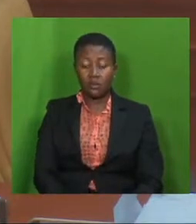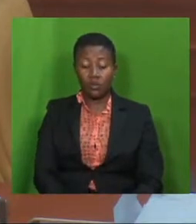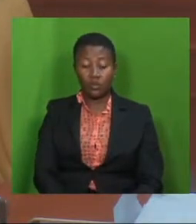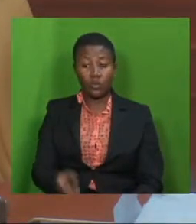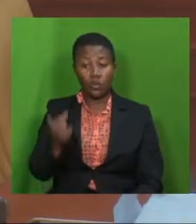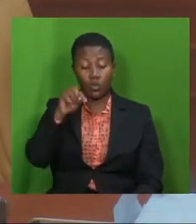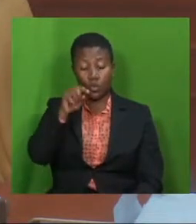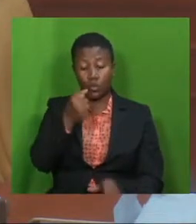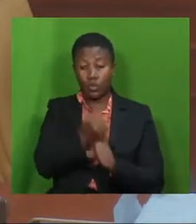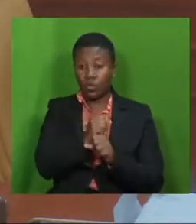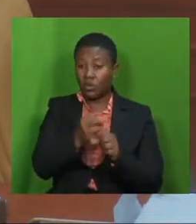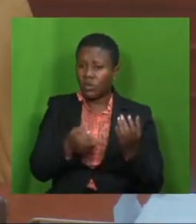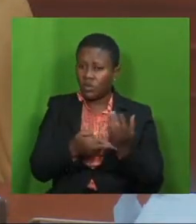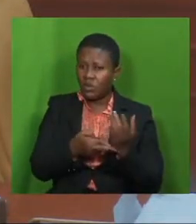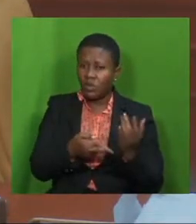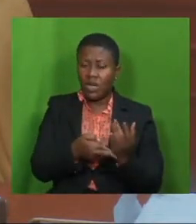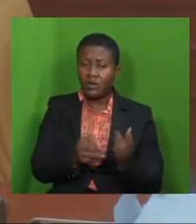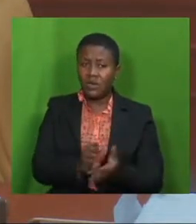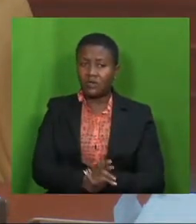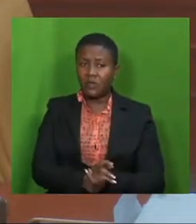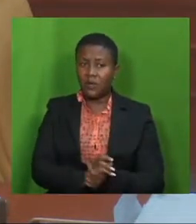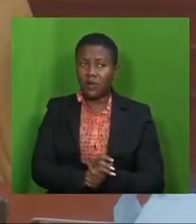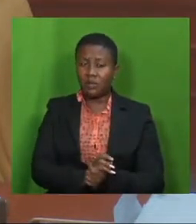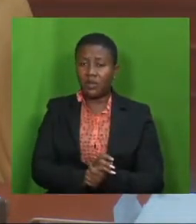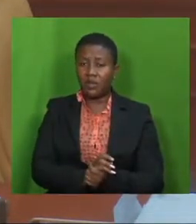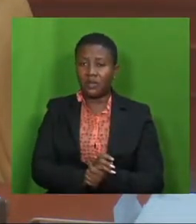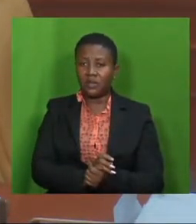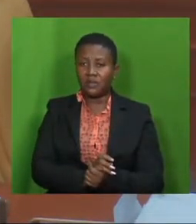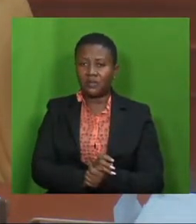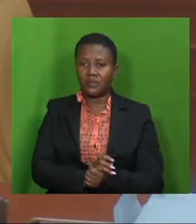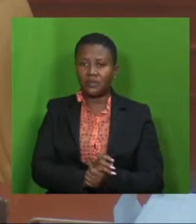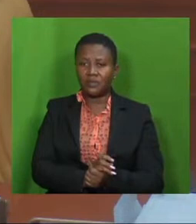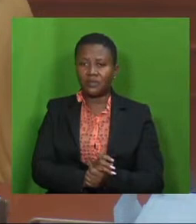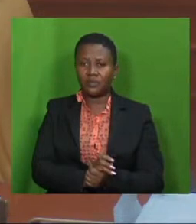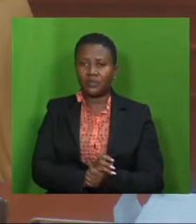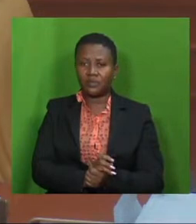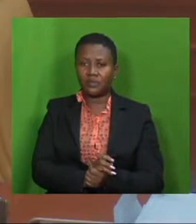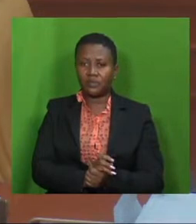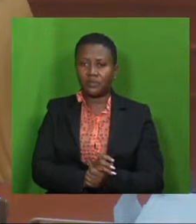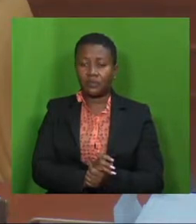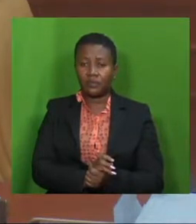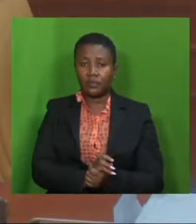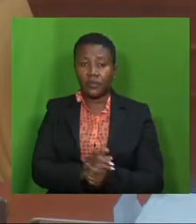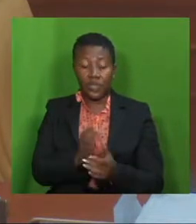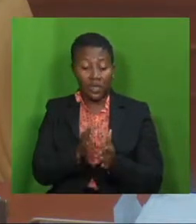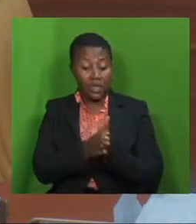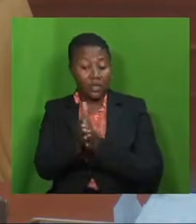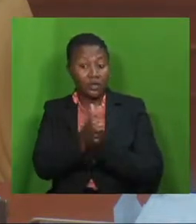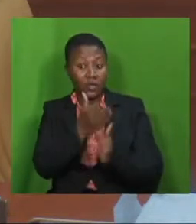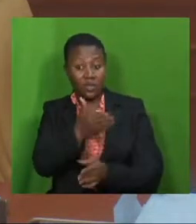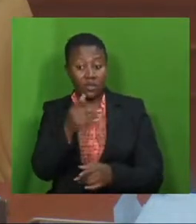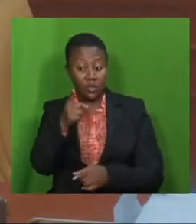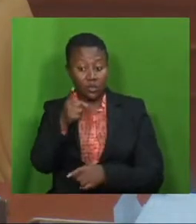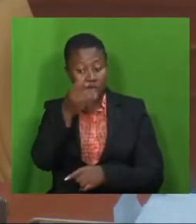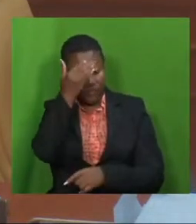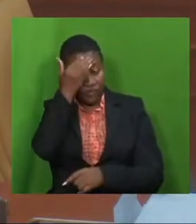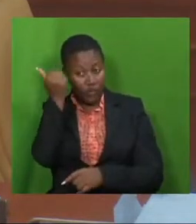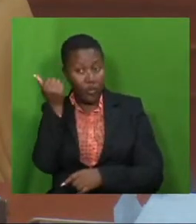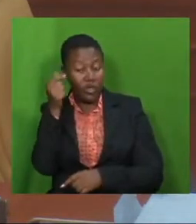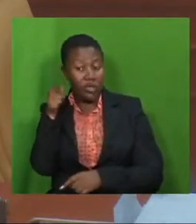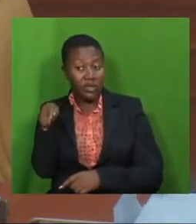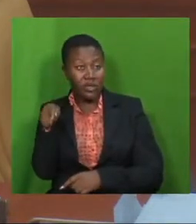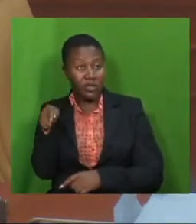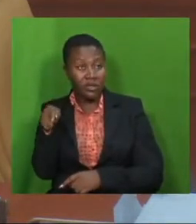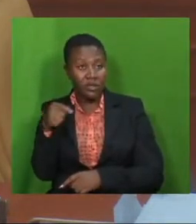the ruling of the appeals court, Mr. Speaker, the interesting thing that you left out, and I draw